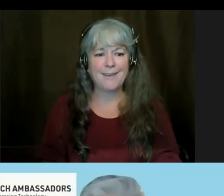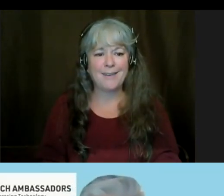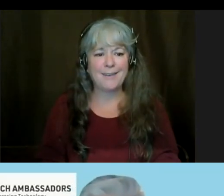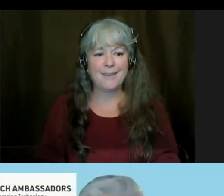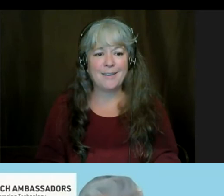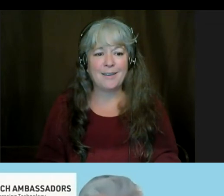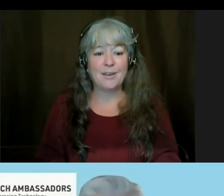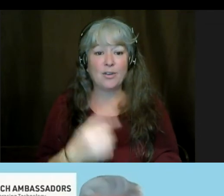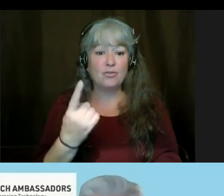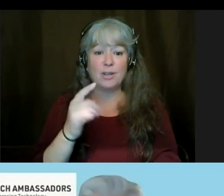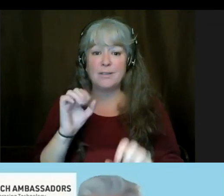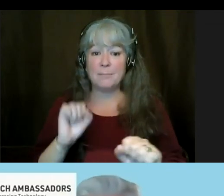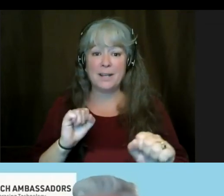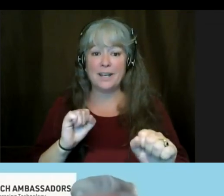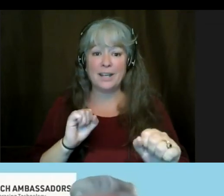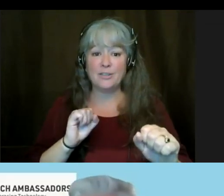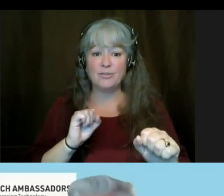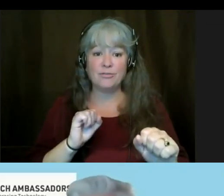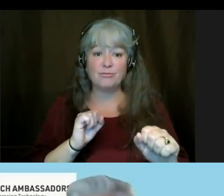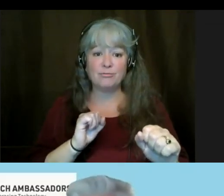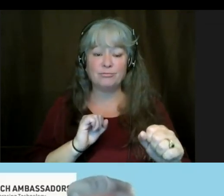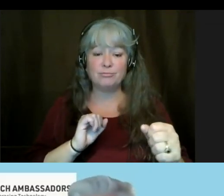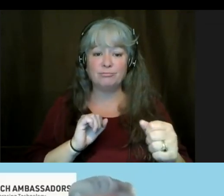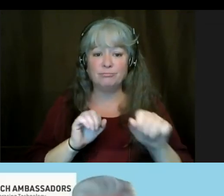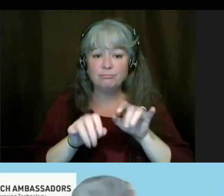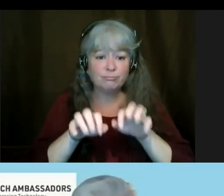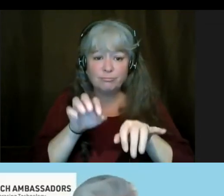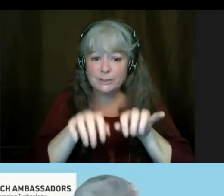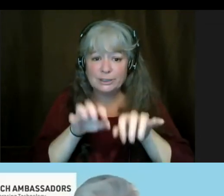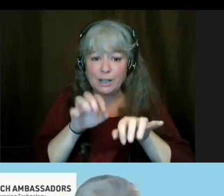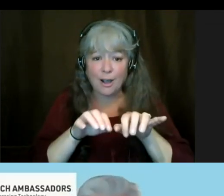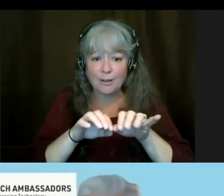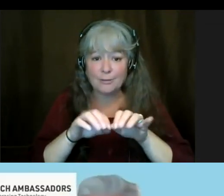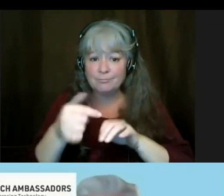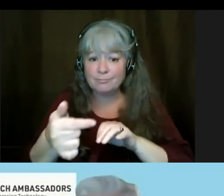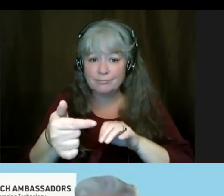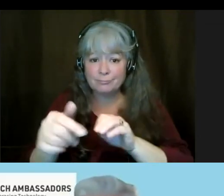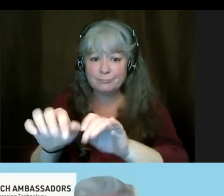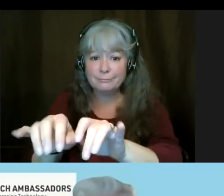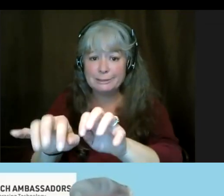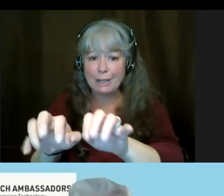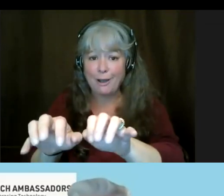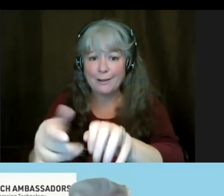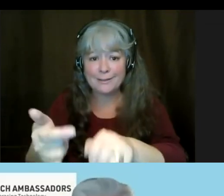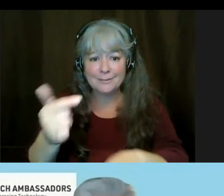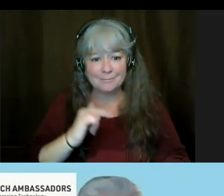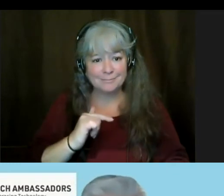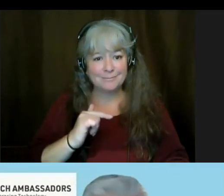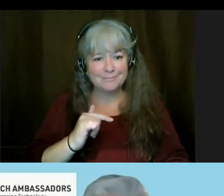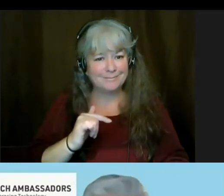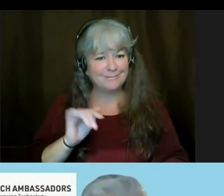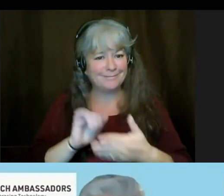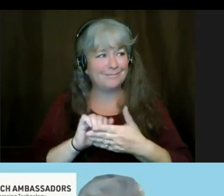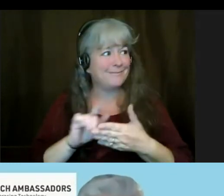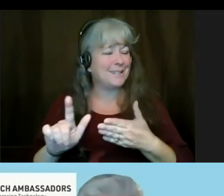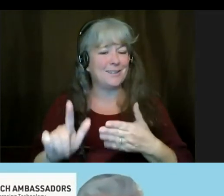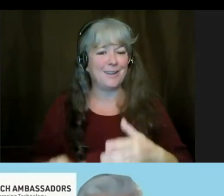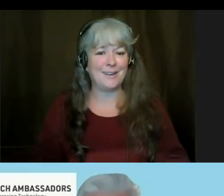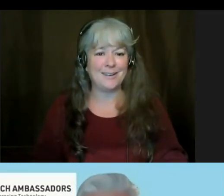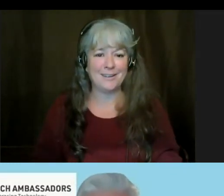ability to talk by texting each other online.